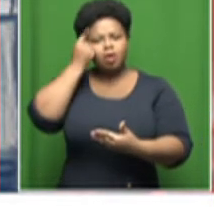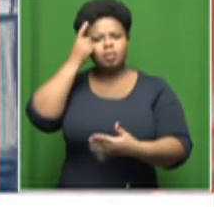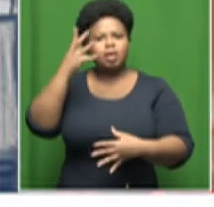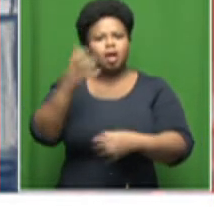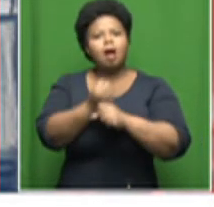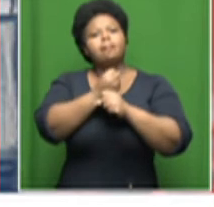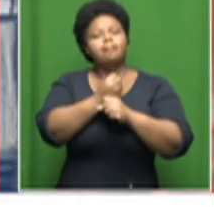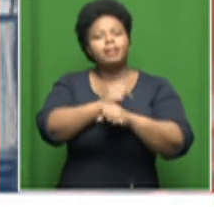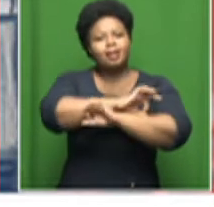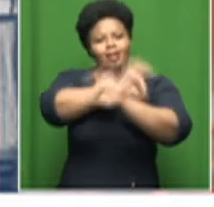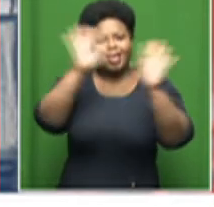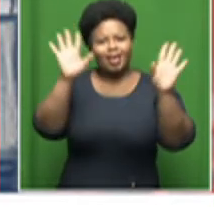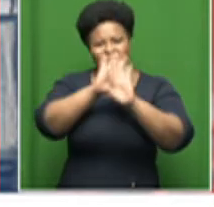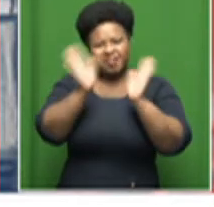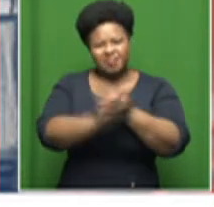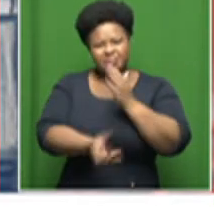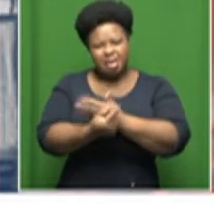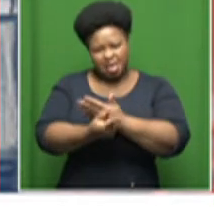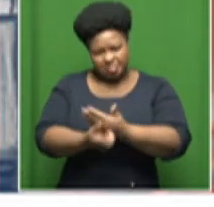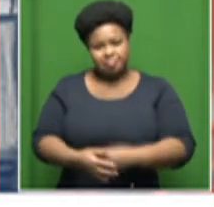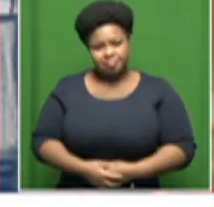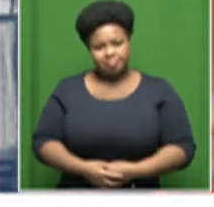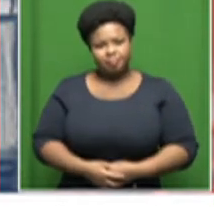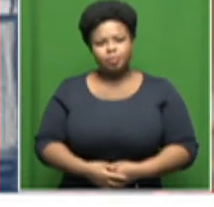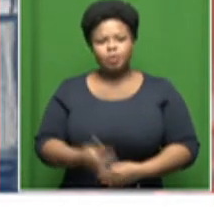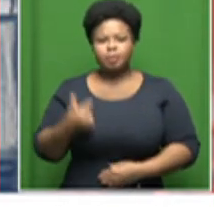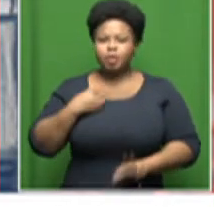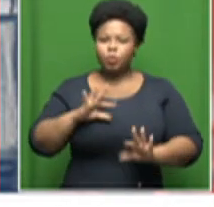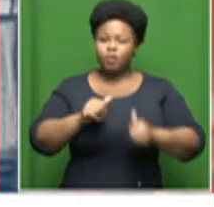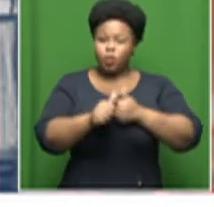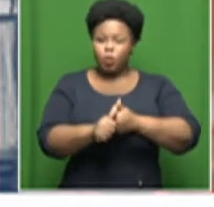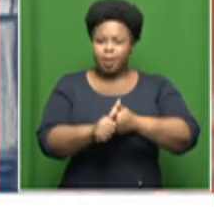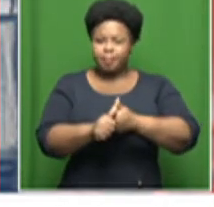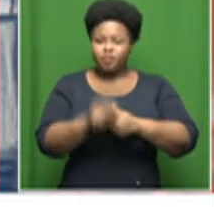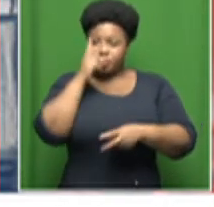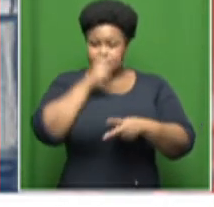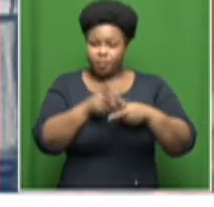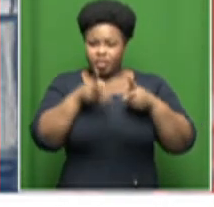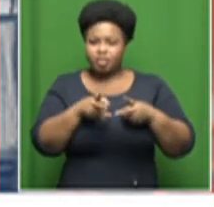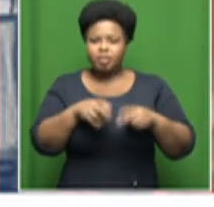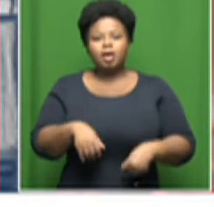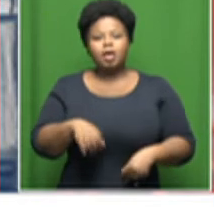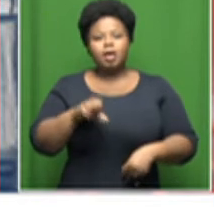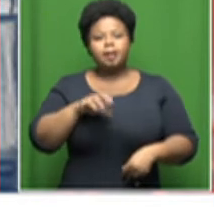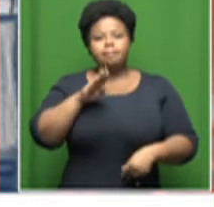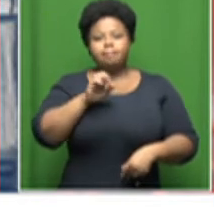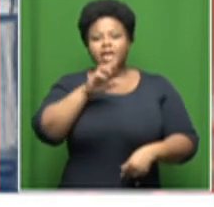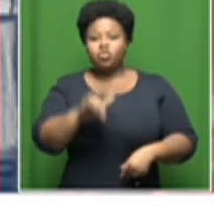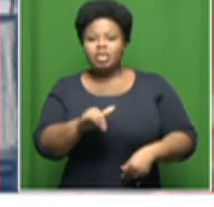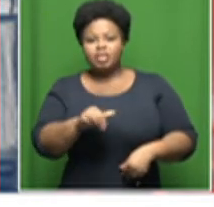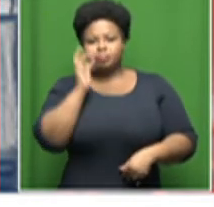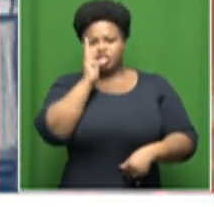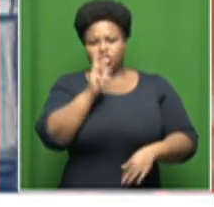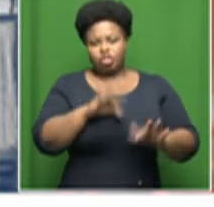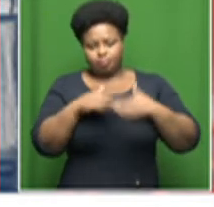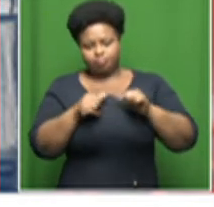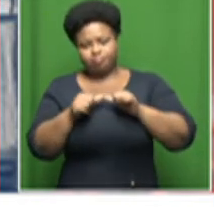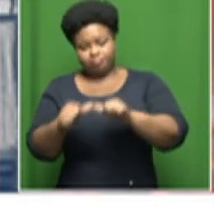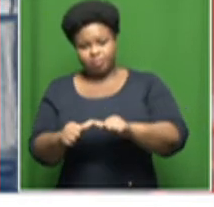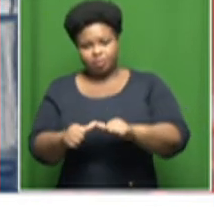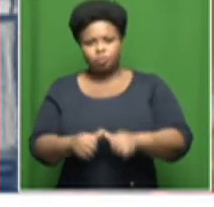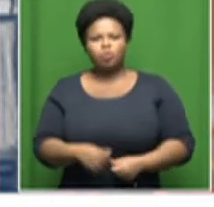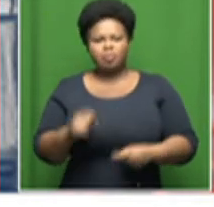what's going on. I'm going to follow up on Professor Shu's presentation, and I'm going to address the